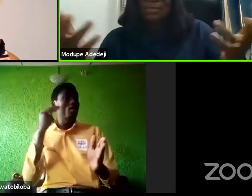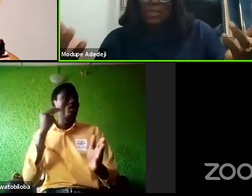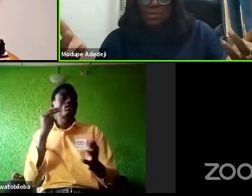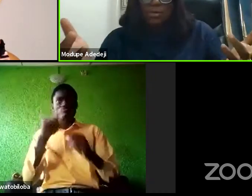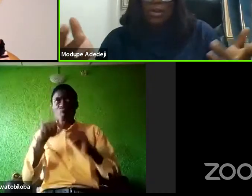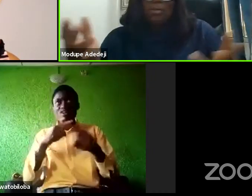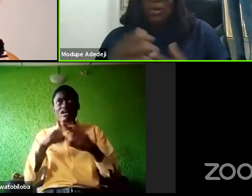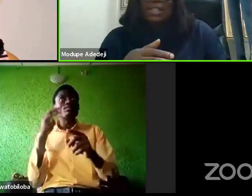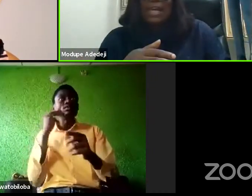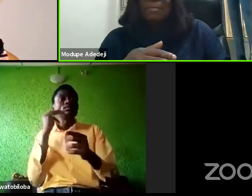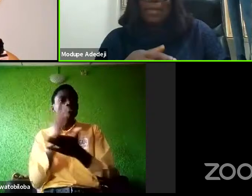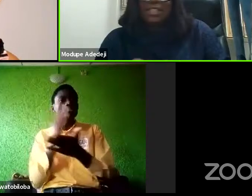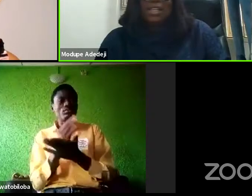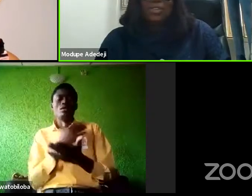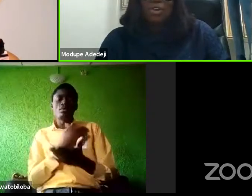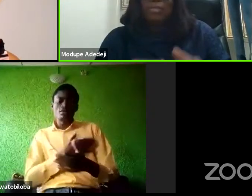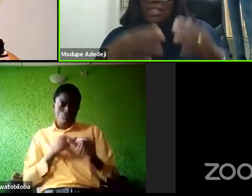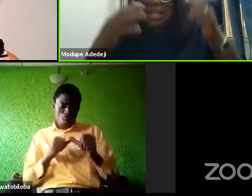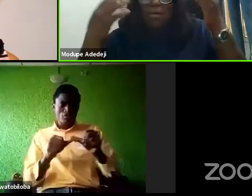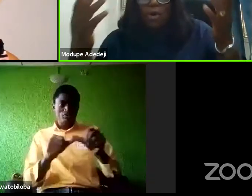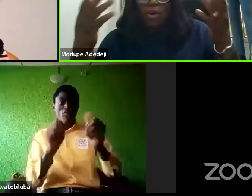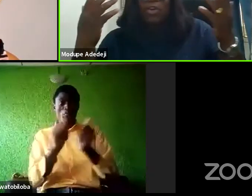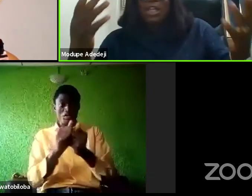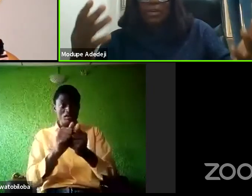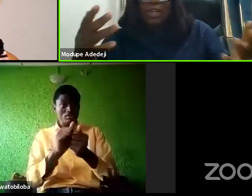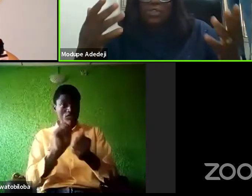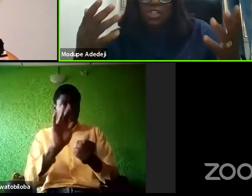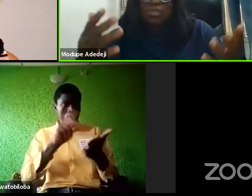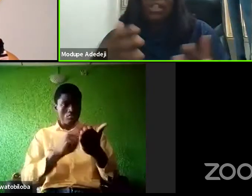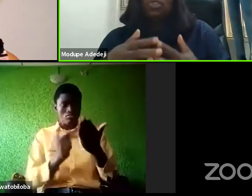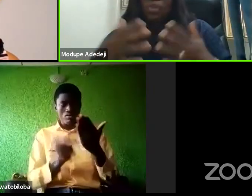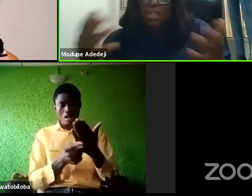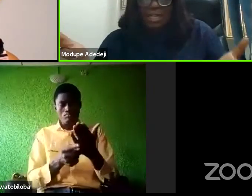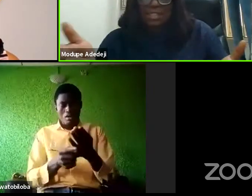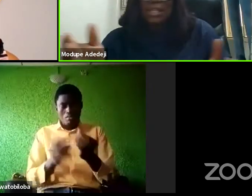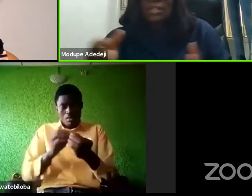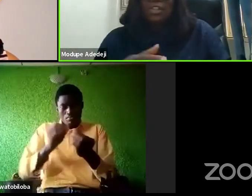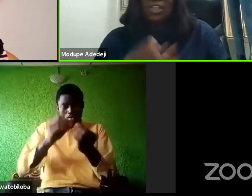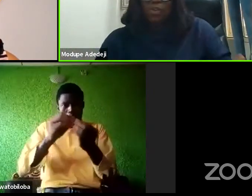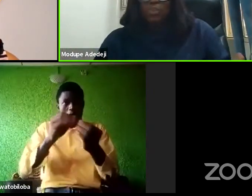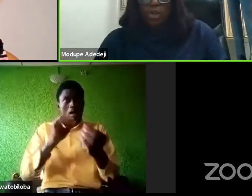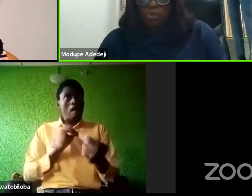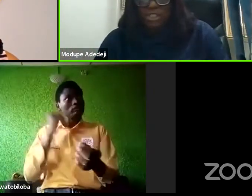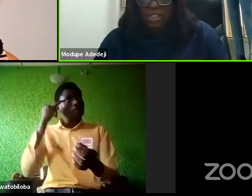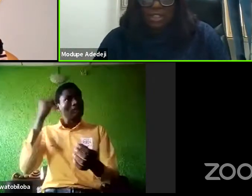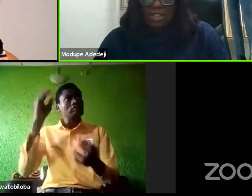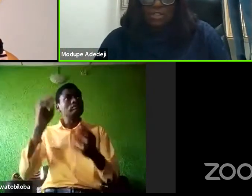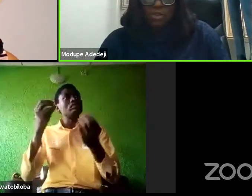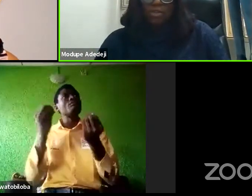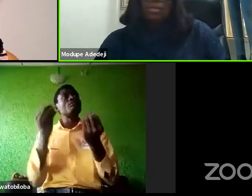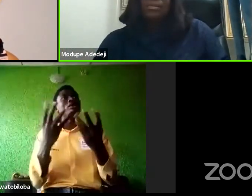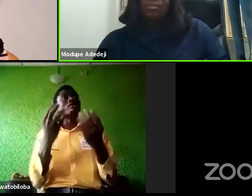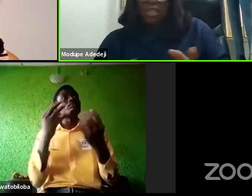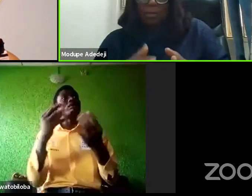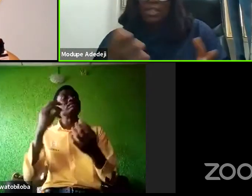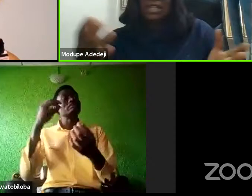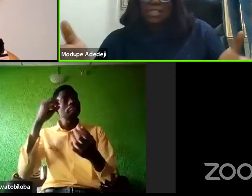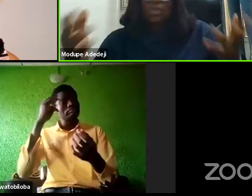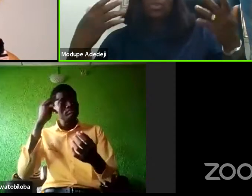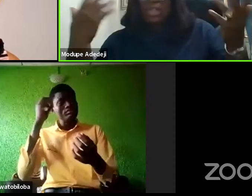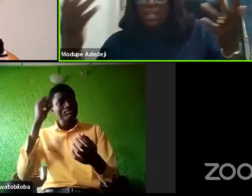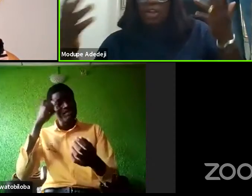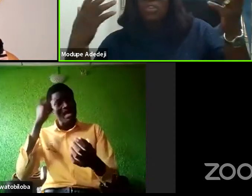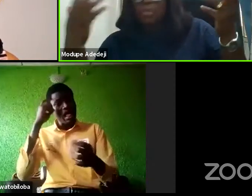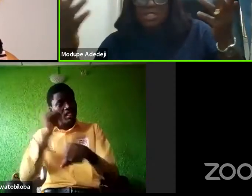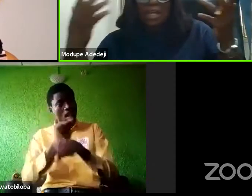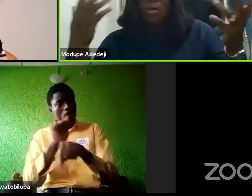long as possible, because I can imagine a lot of mental work that you're doing to ensure that nothing goes wrong today, keeping it